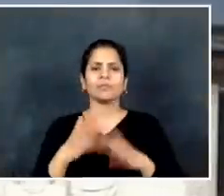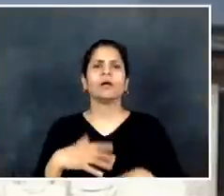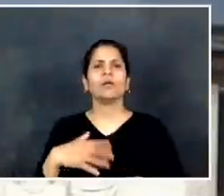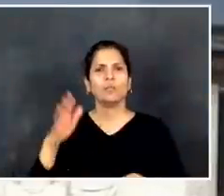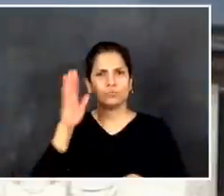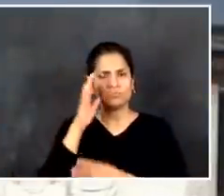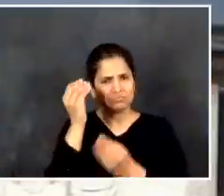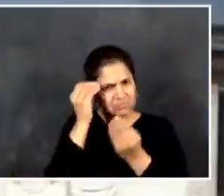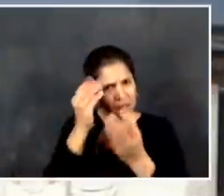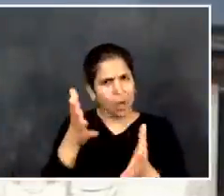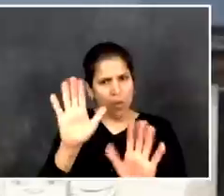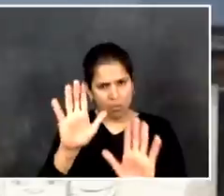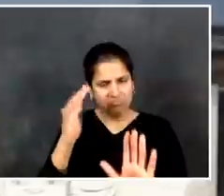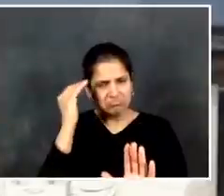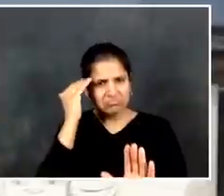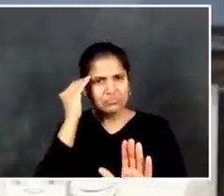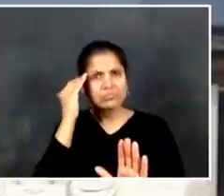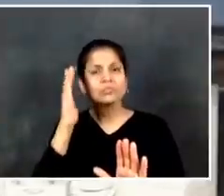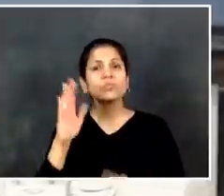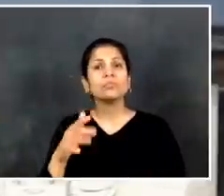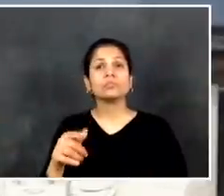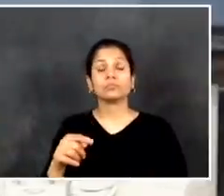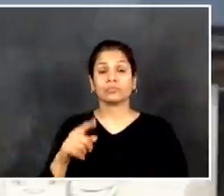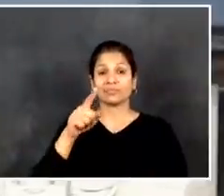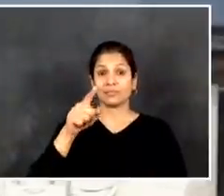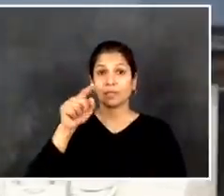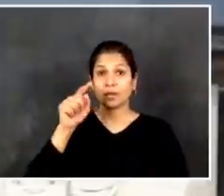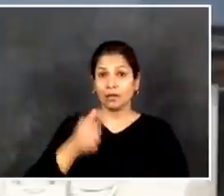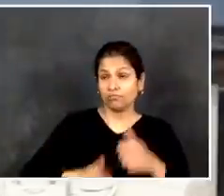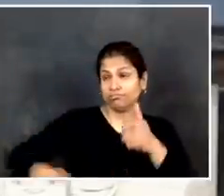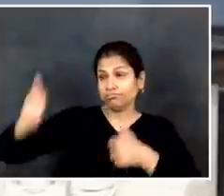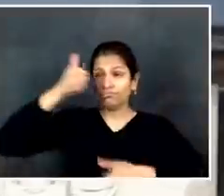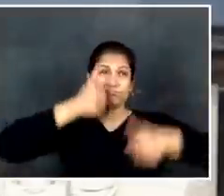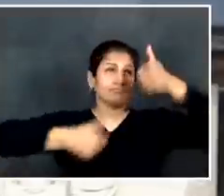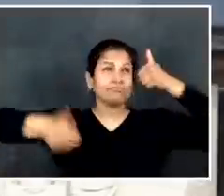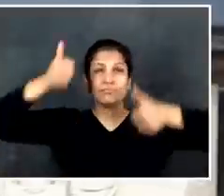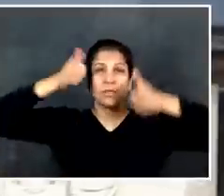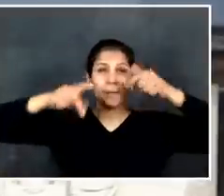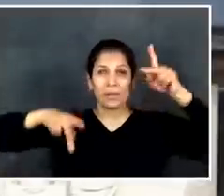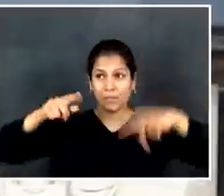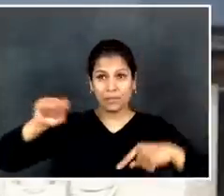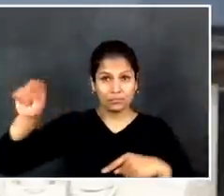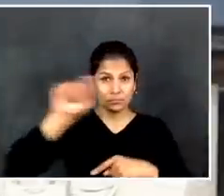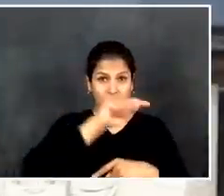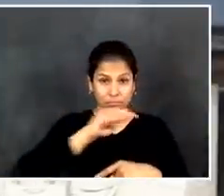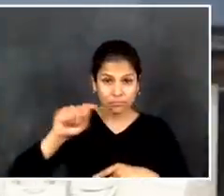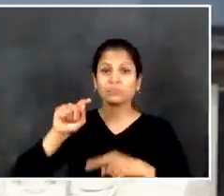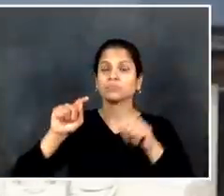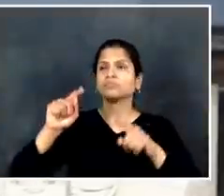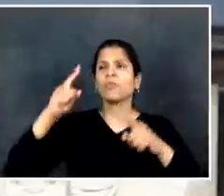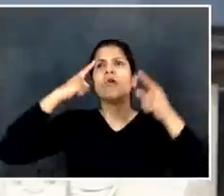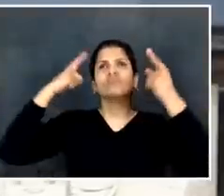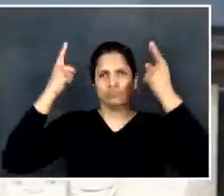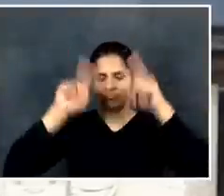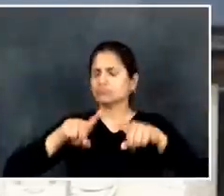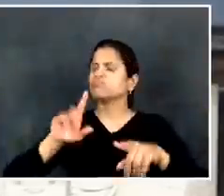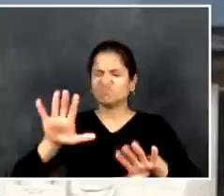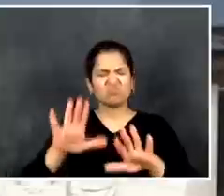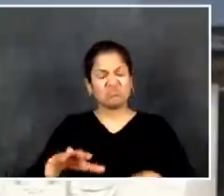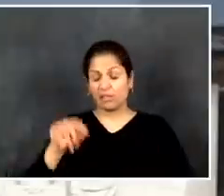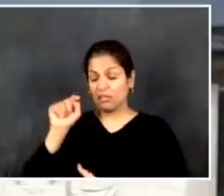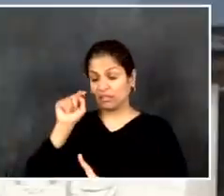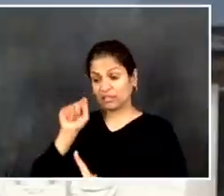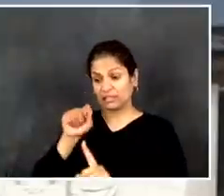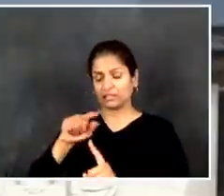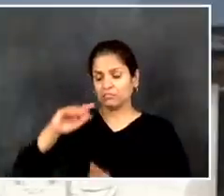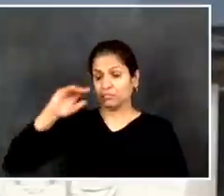quantity to keep up with the demand and keep people alive, and they have saved many a life because they had the ventilators. But Dr.